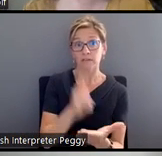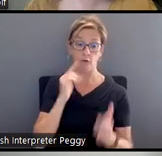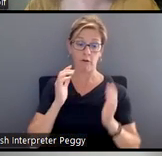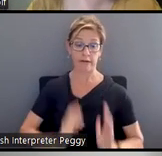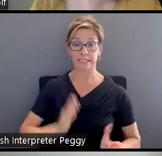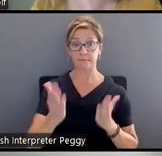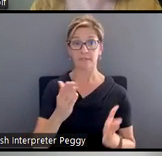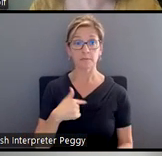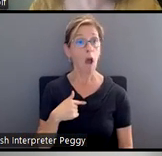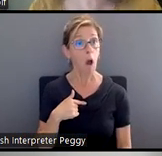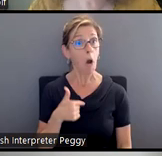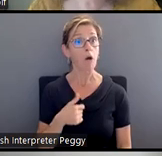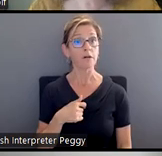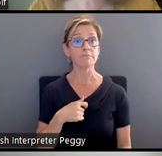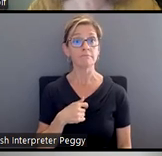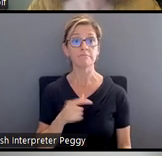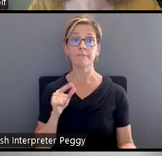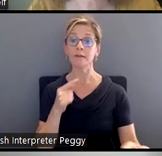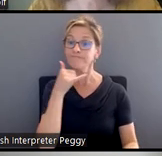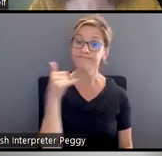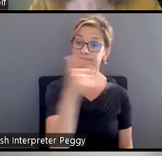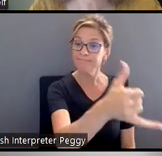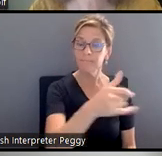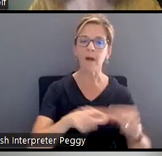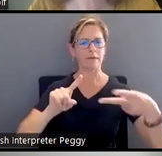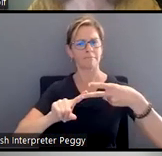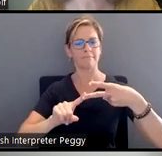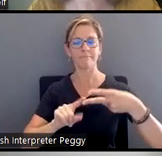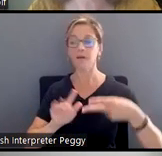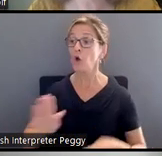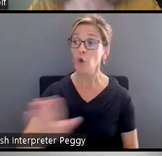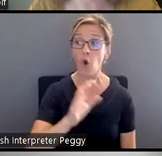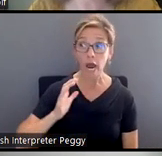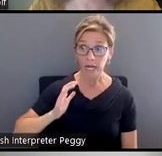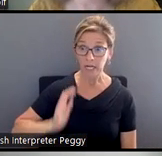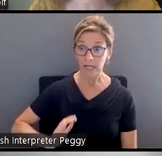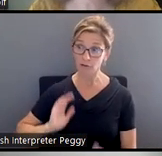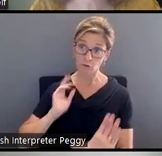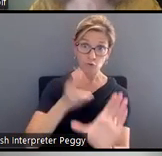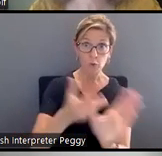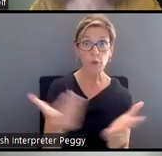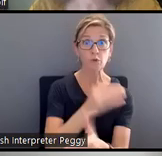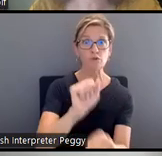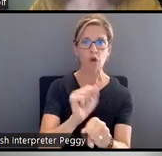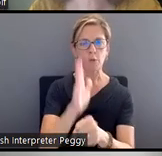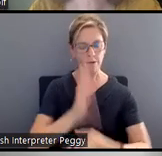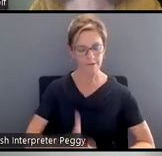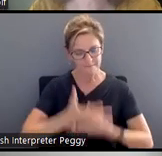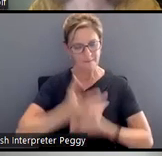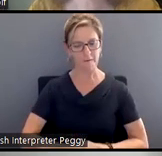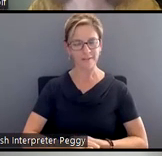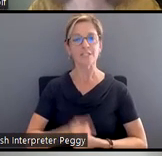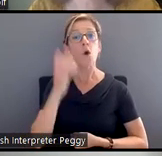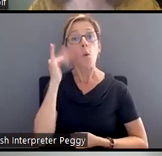will appeal to me. But look at the next one. Your clients will start their new job with confidence after